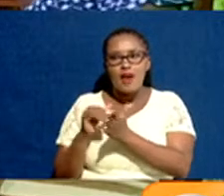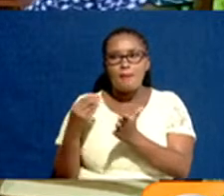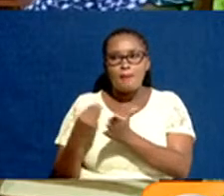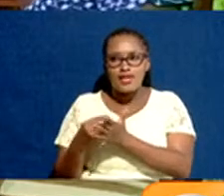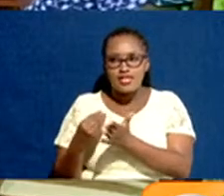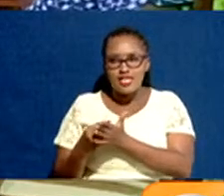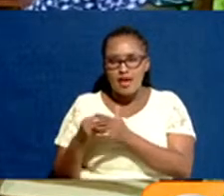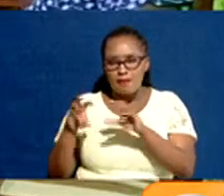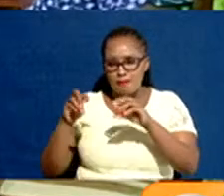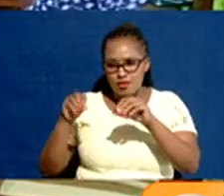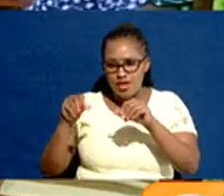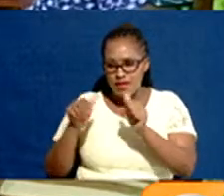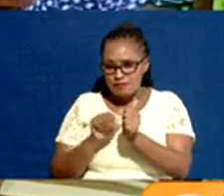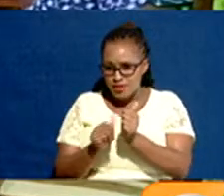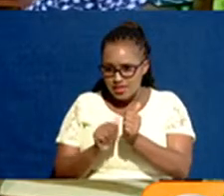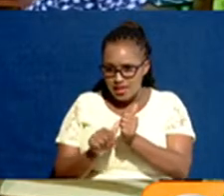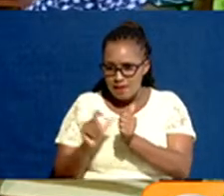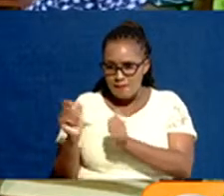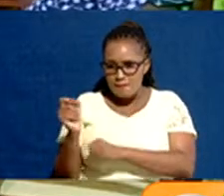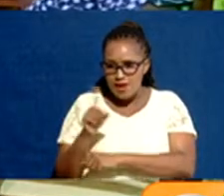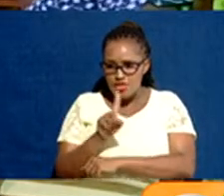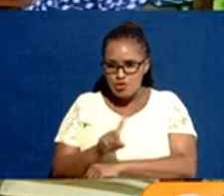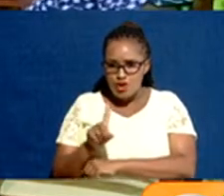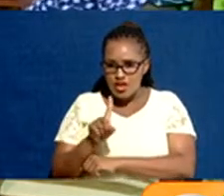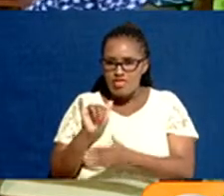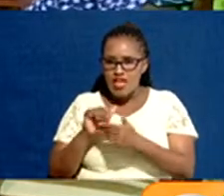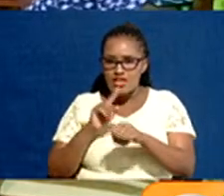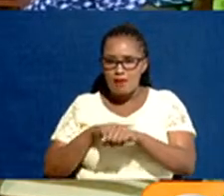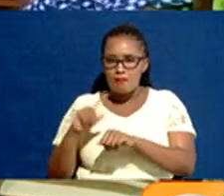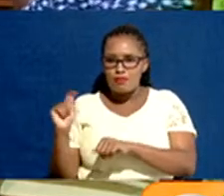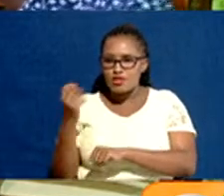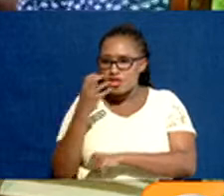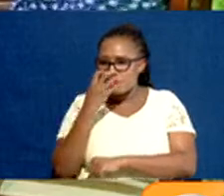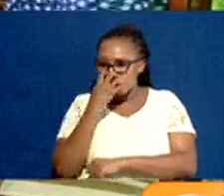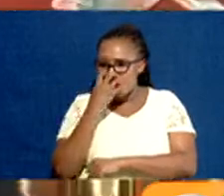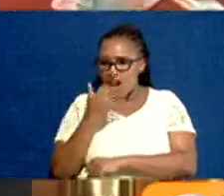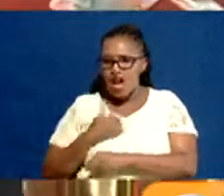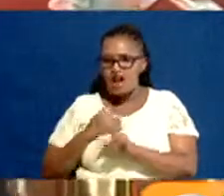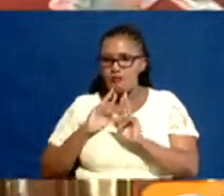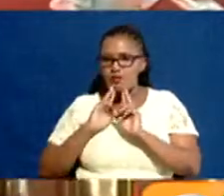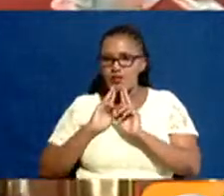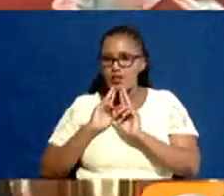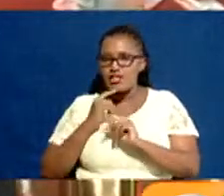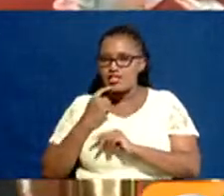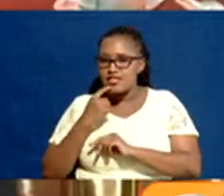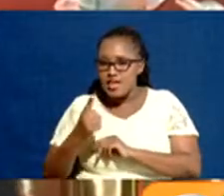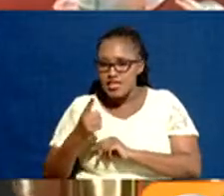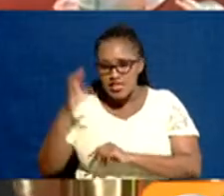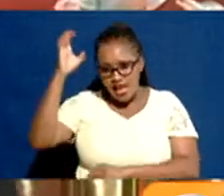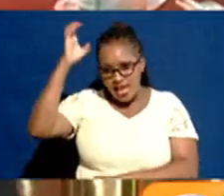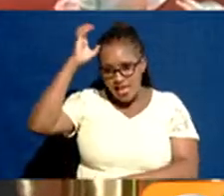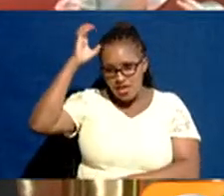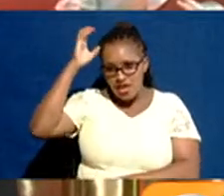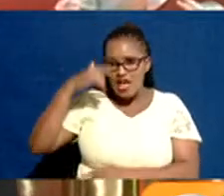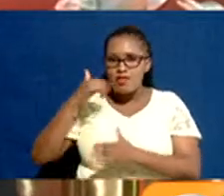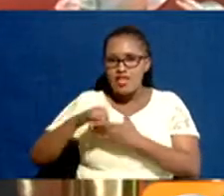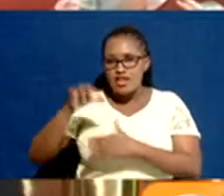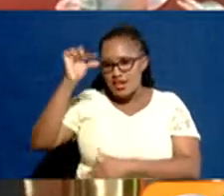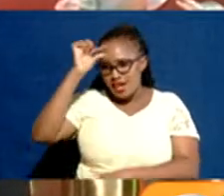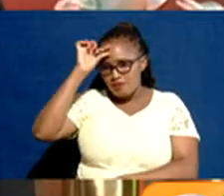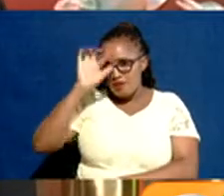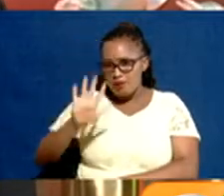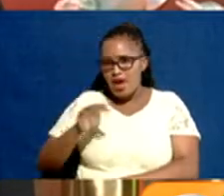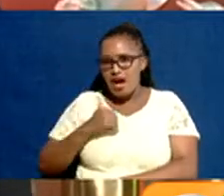specifically maize. Yes. In January, President William Ruto is on record in Eldoret saying your government has